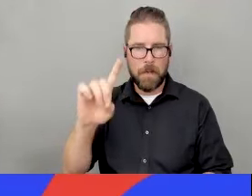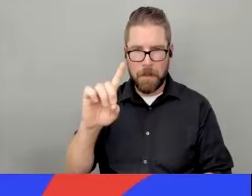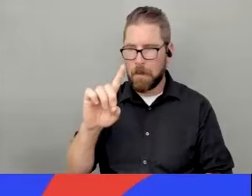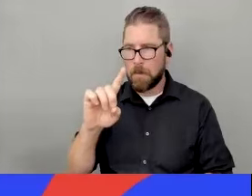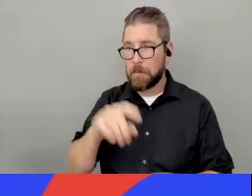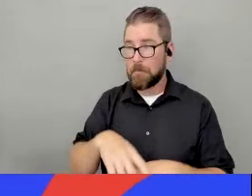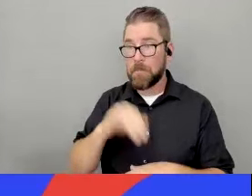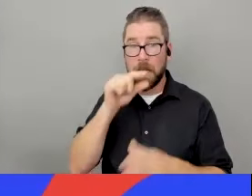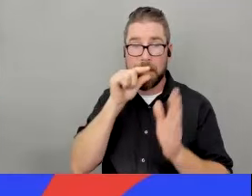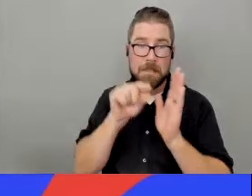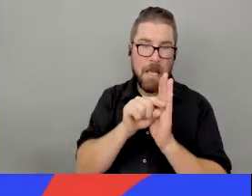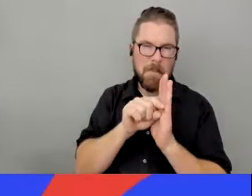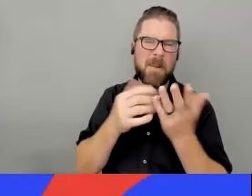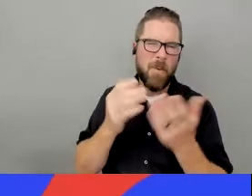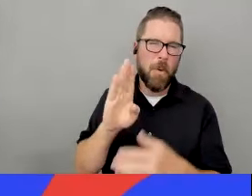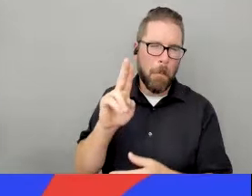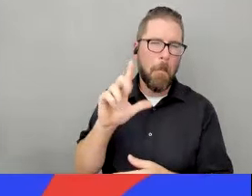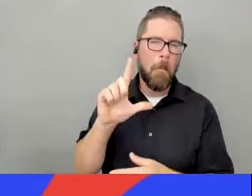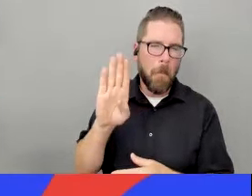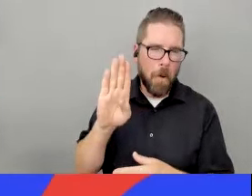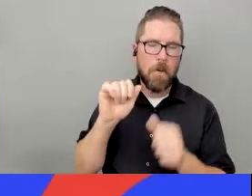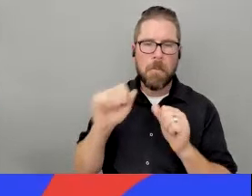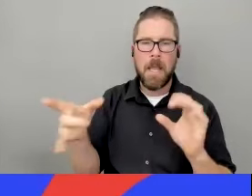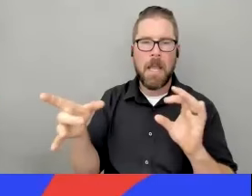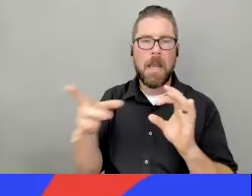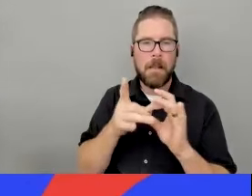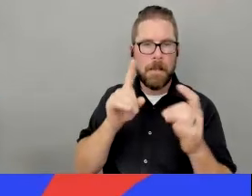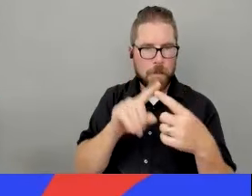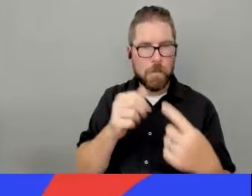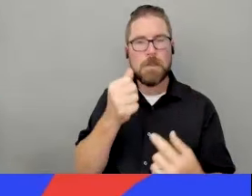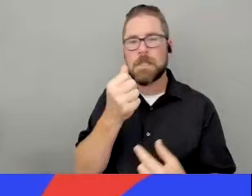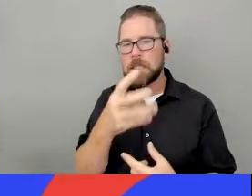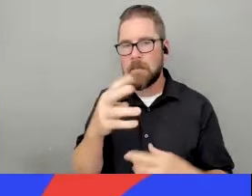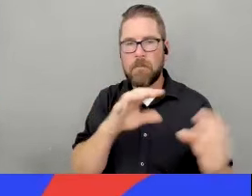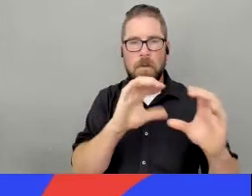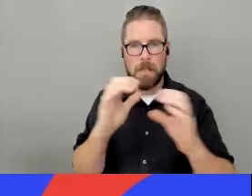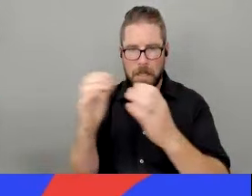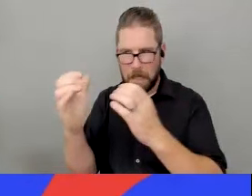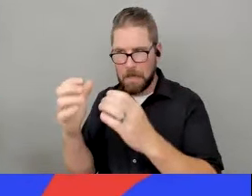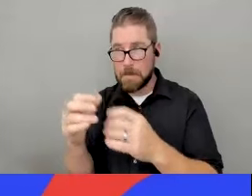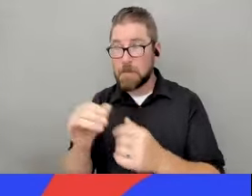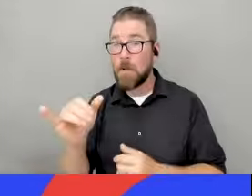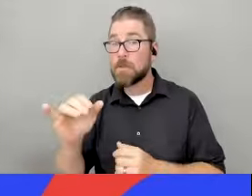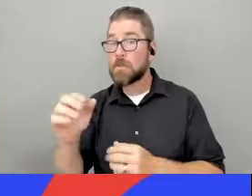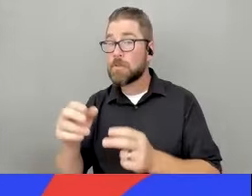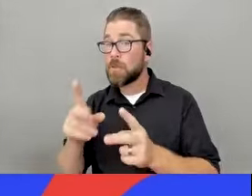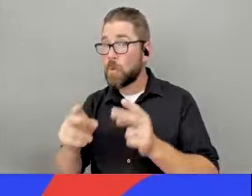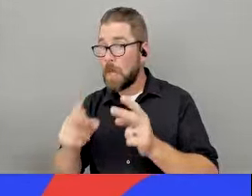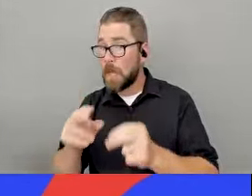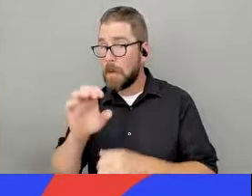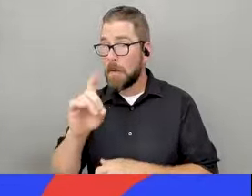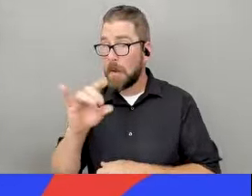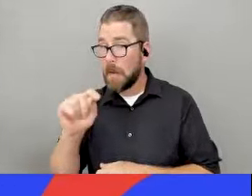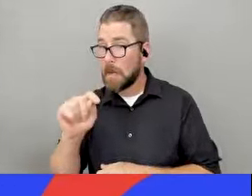be linked to multiple courses. And here's the edit piece I was kind of alluding to earlier. If you use this in